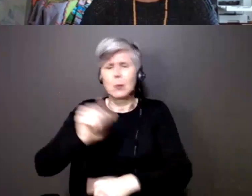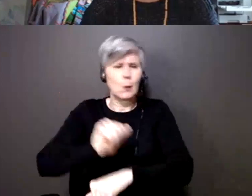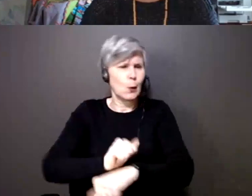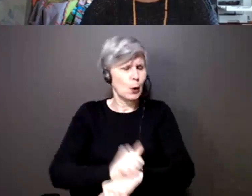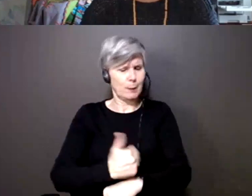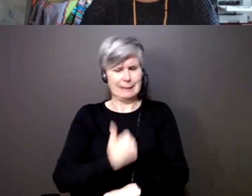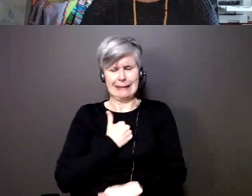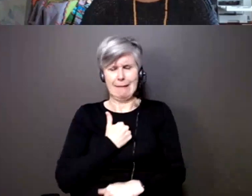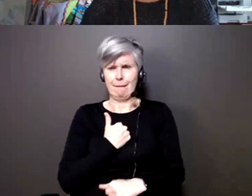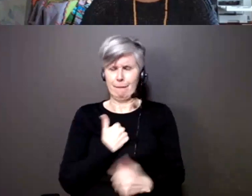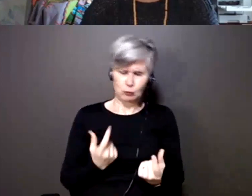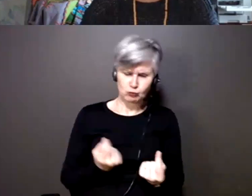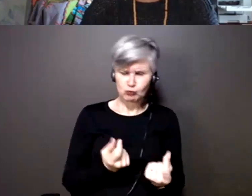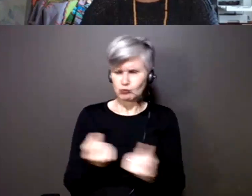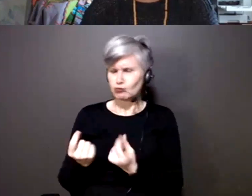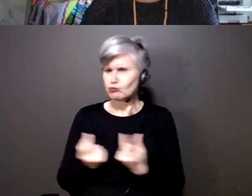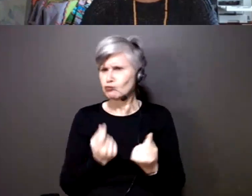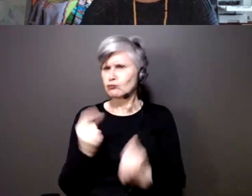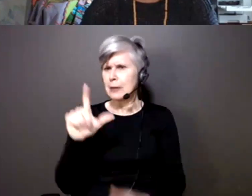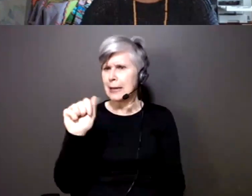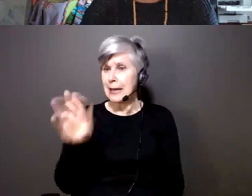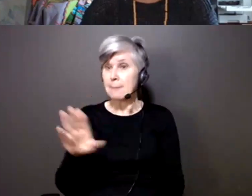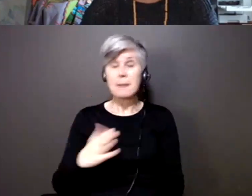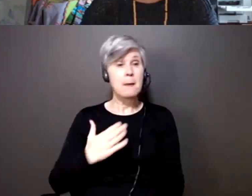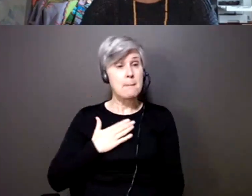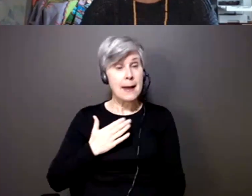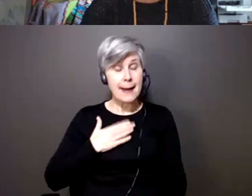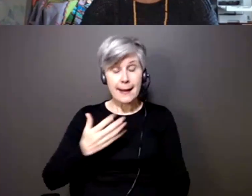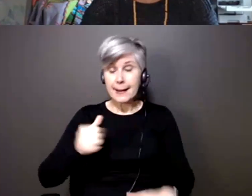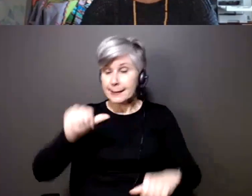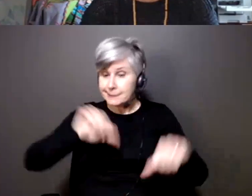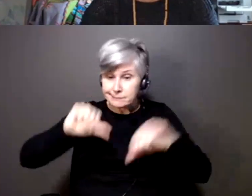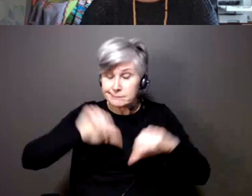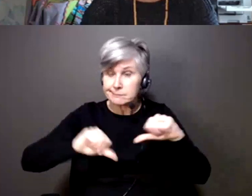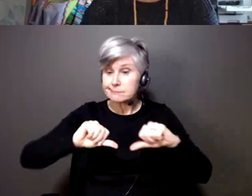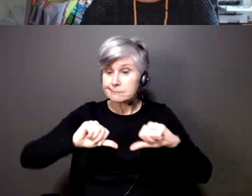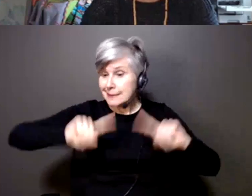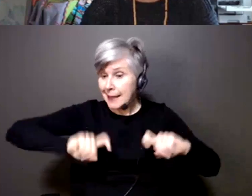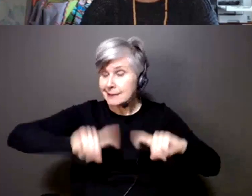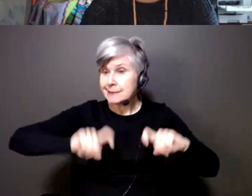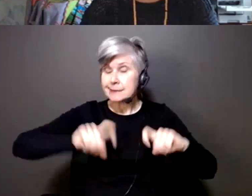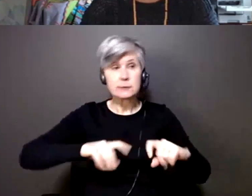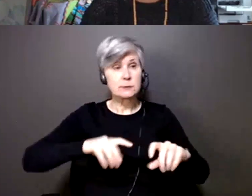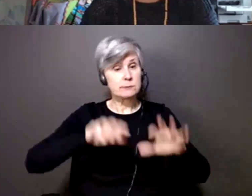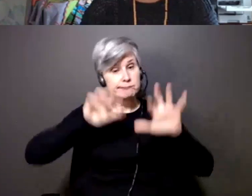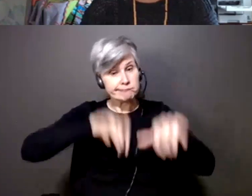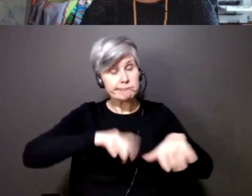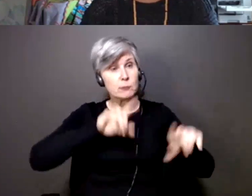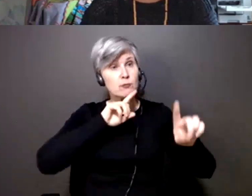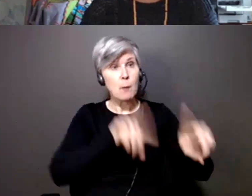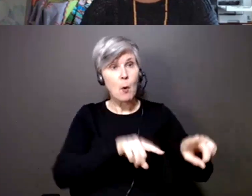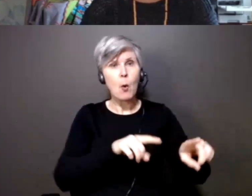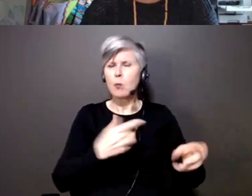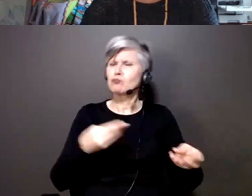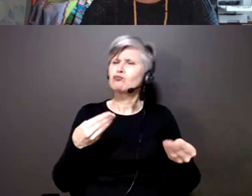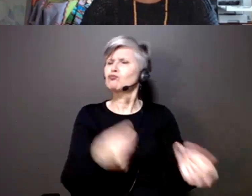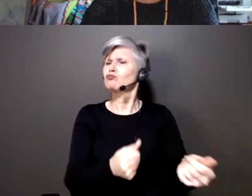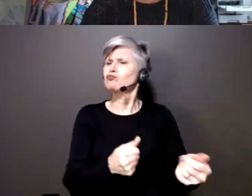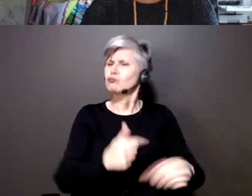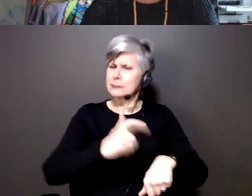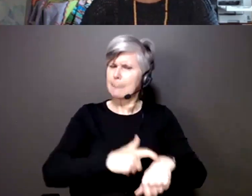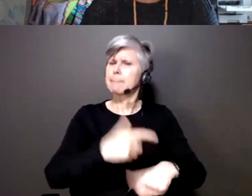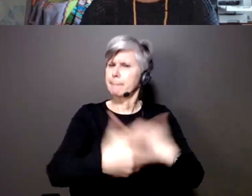also found that I complete my experiments and reports in a much more timely fashion. I feel so much more productive in this workspace than I